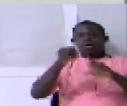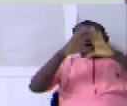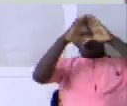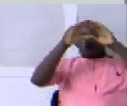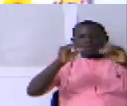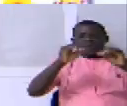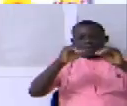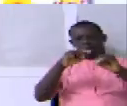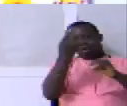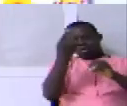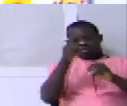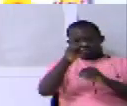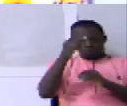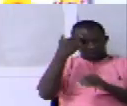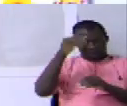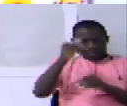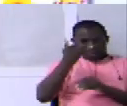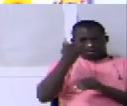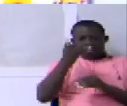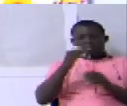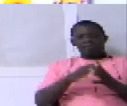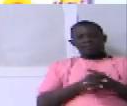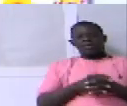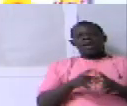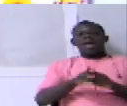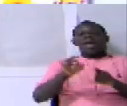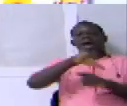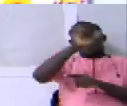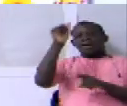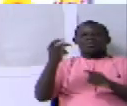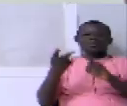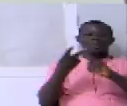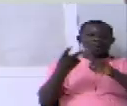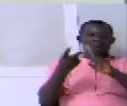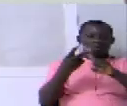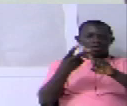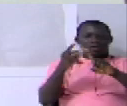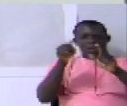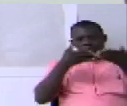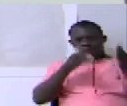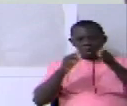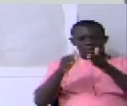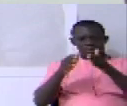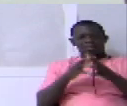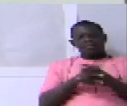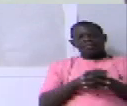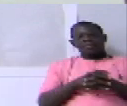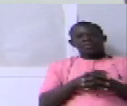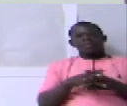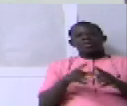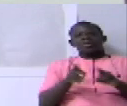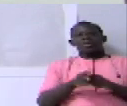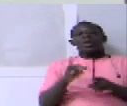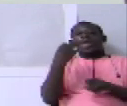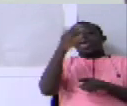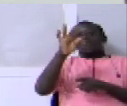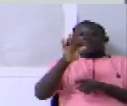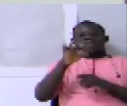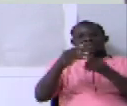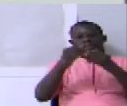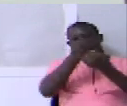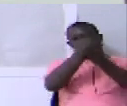agree? Wala amunta mendal takela. And there is the second one, fulanjango wherein a